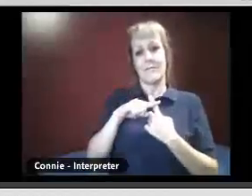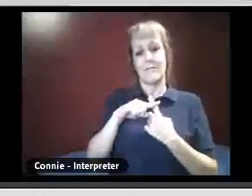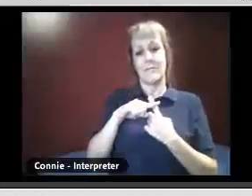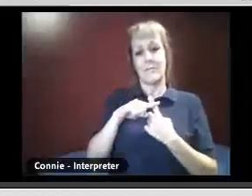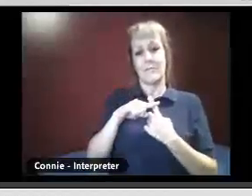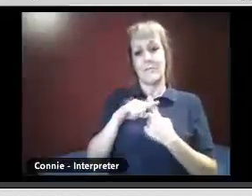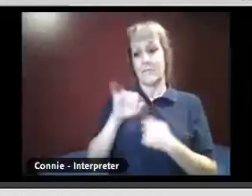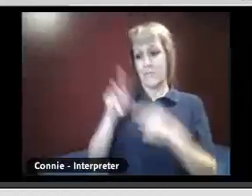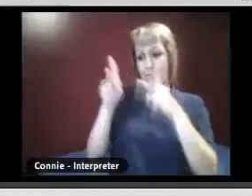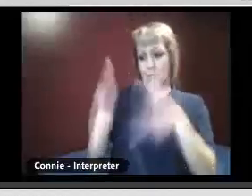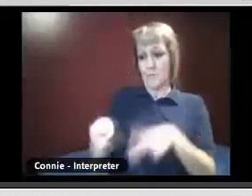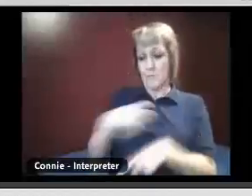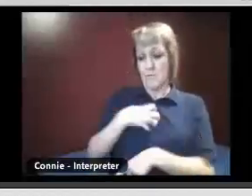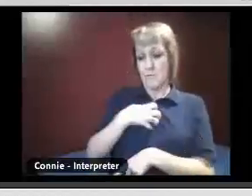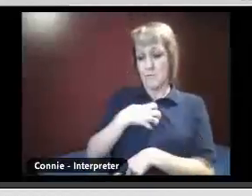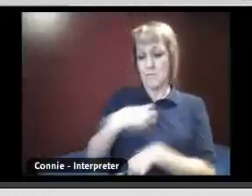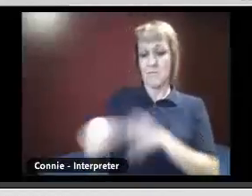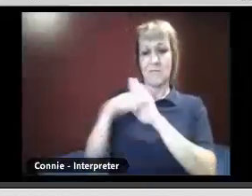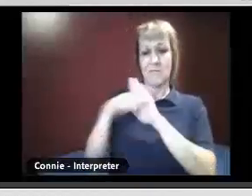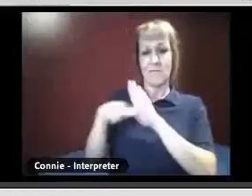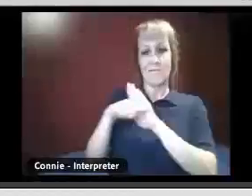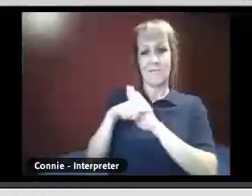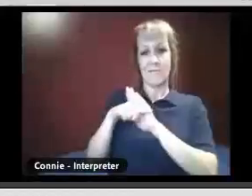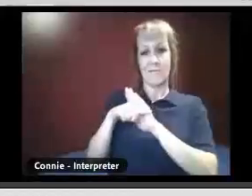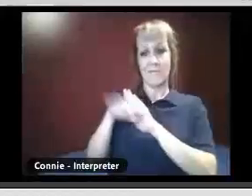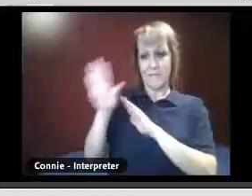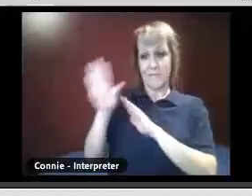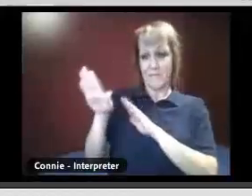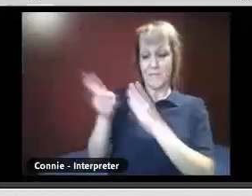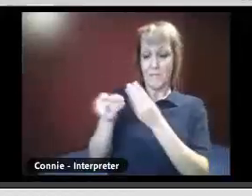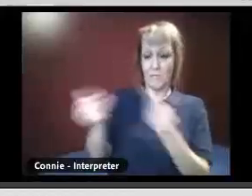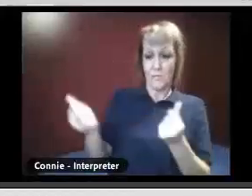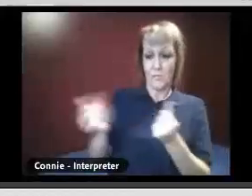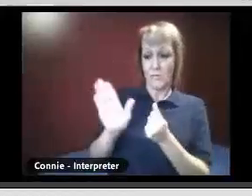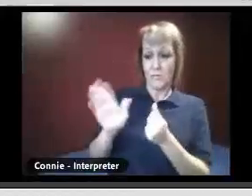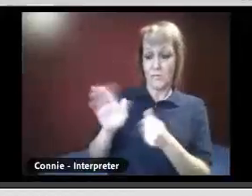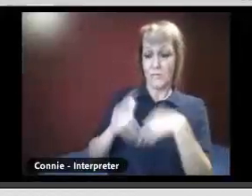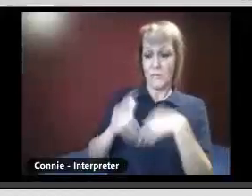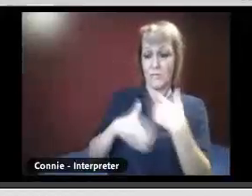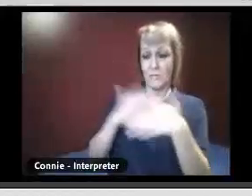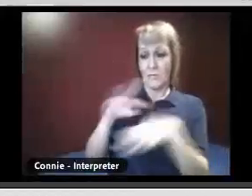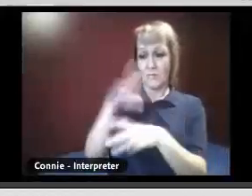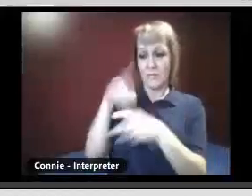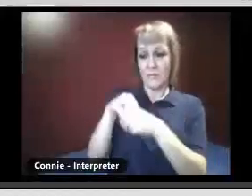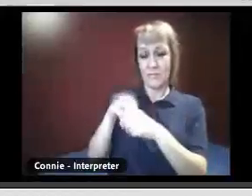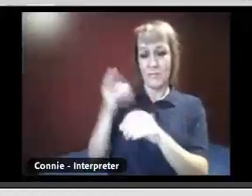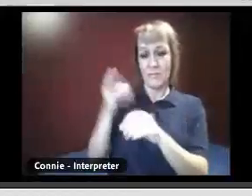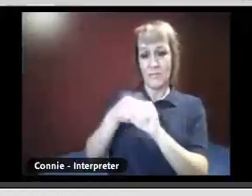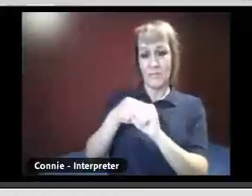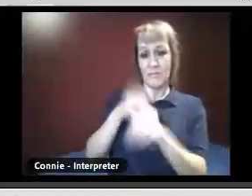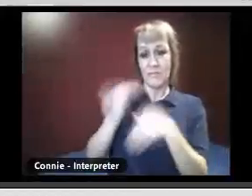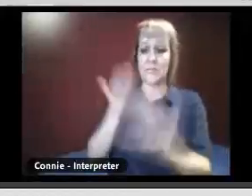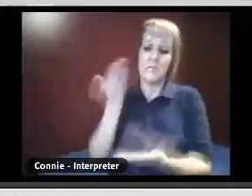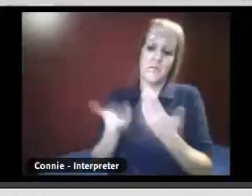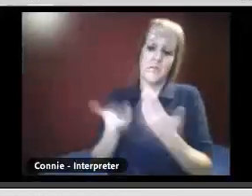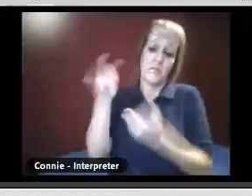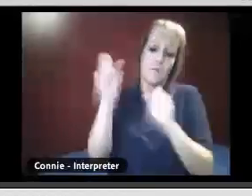is complaining and is so negative is part of the solution or made a part of the process, you might be able to minimize their